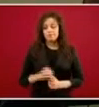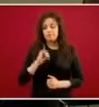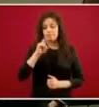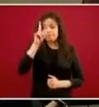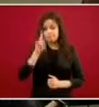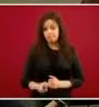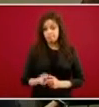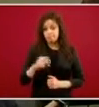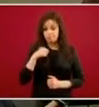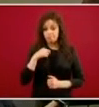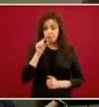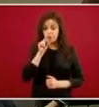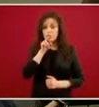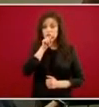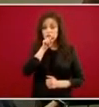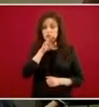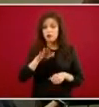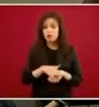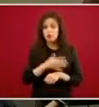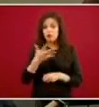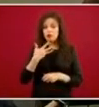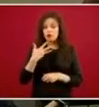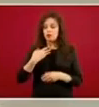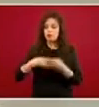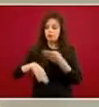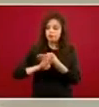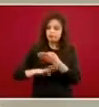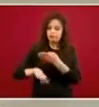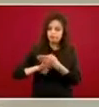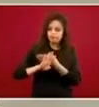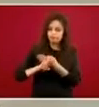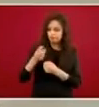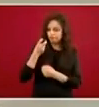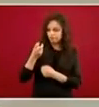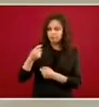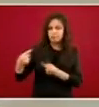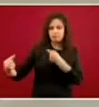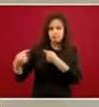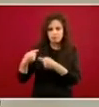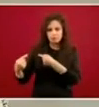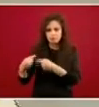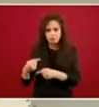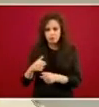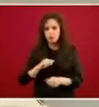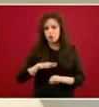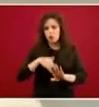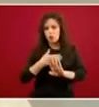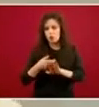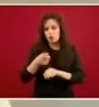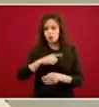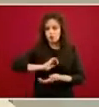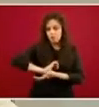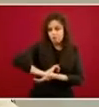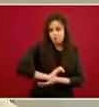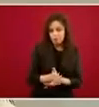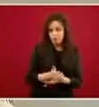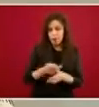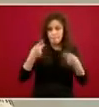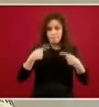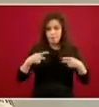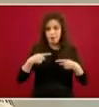We've been concerned about the aggression and the threats and the discrimination